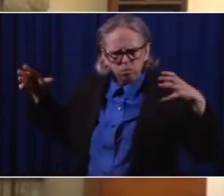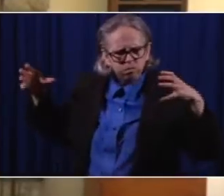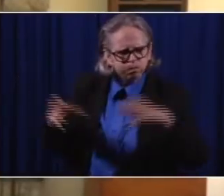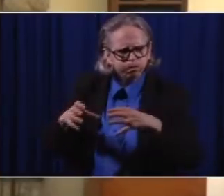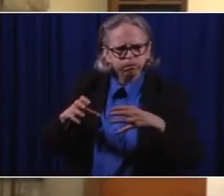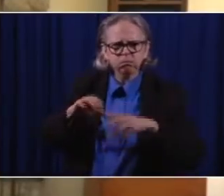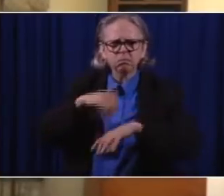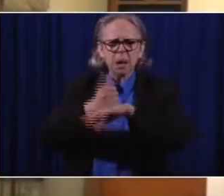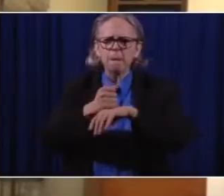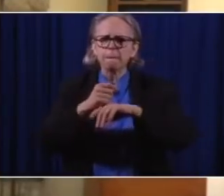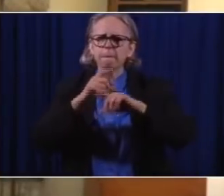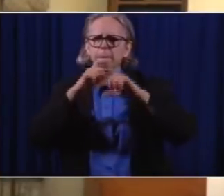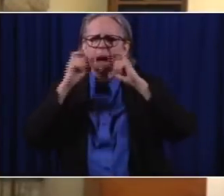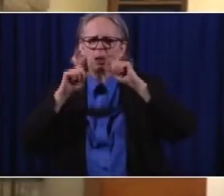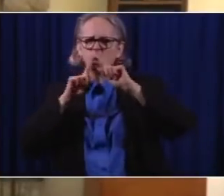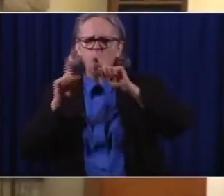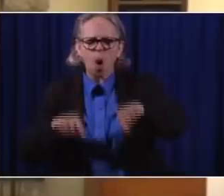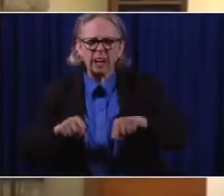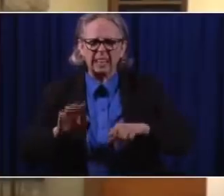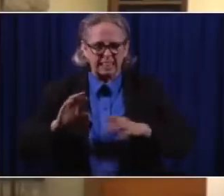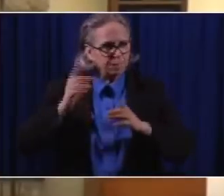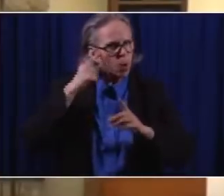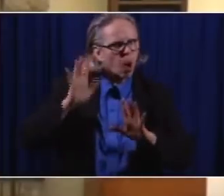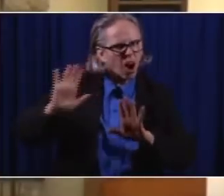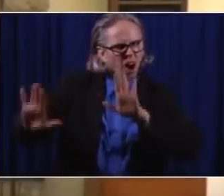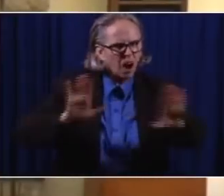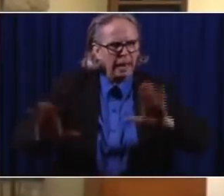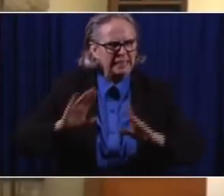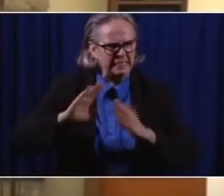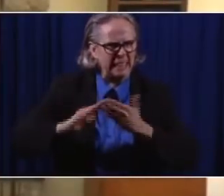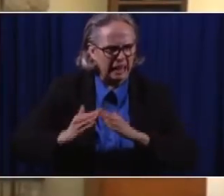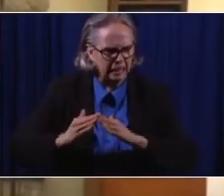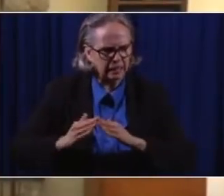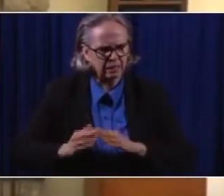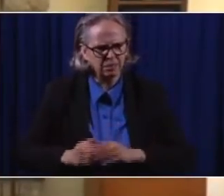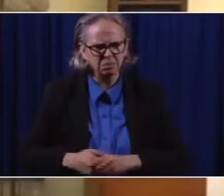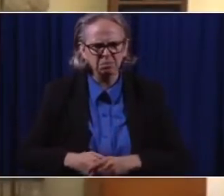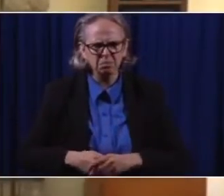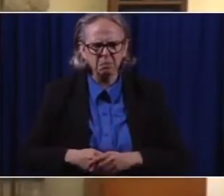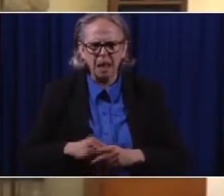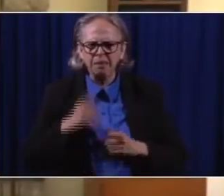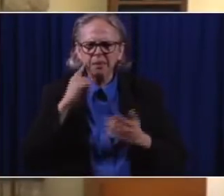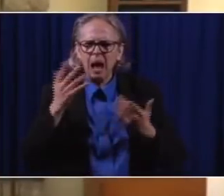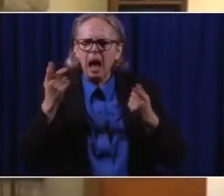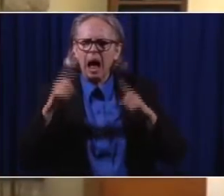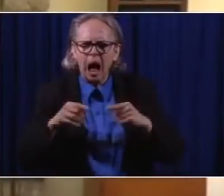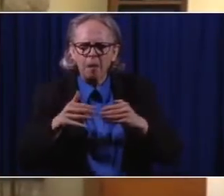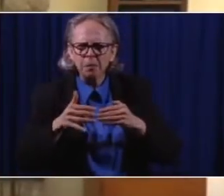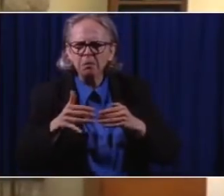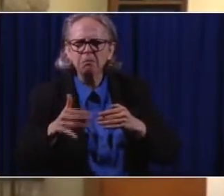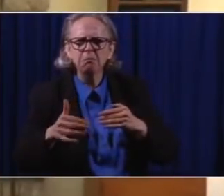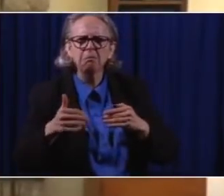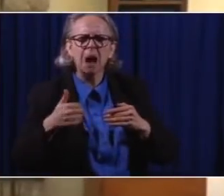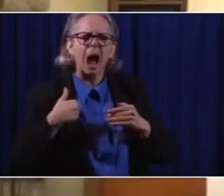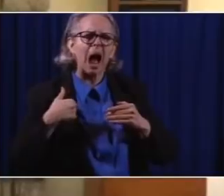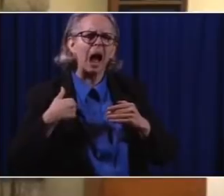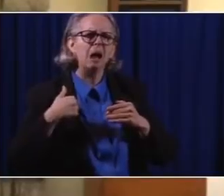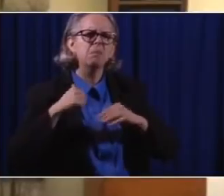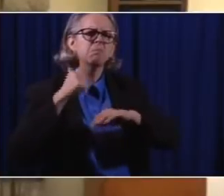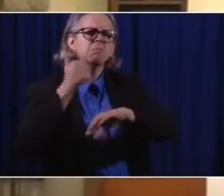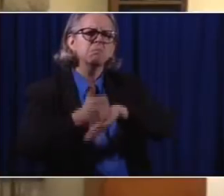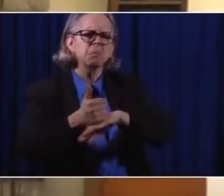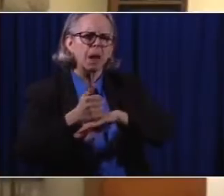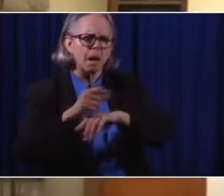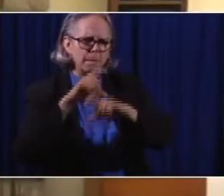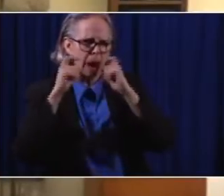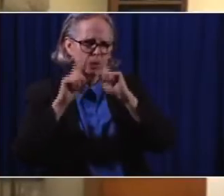and shortly after that, I put a mask order on for the rest of their county and for